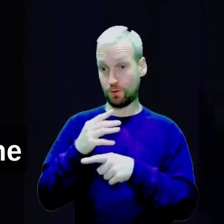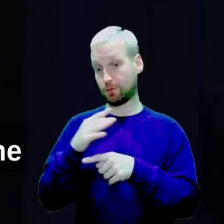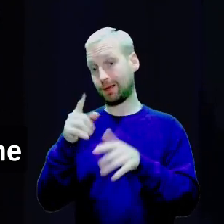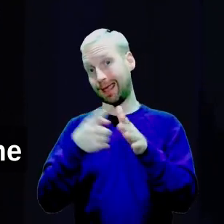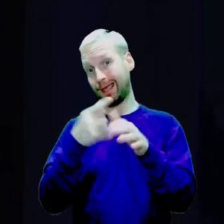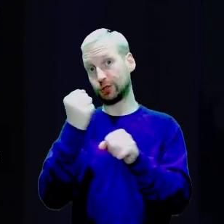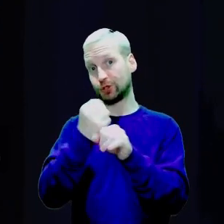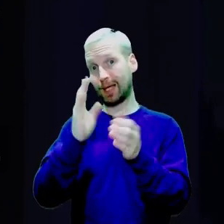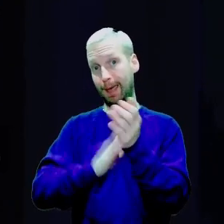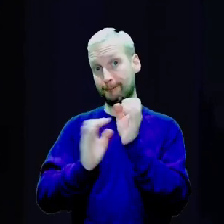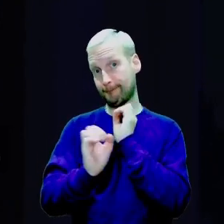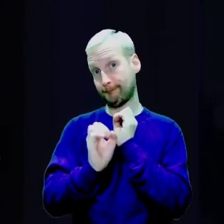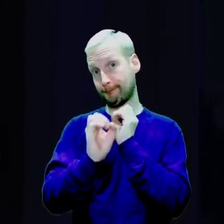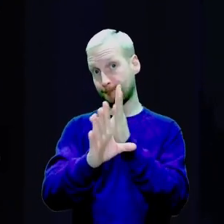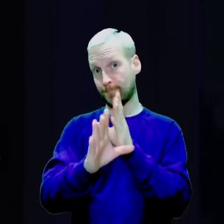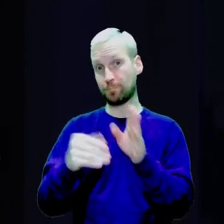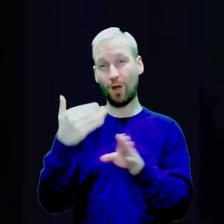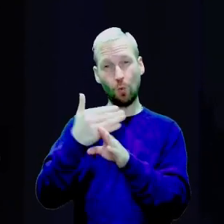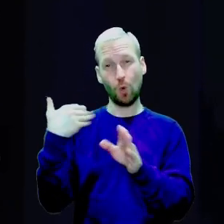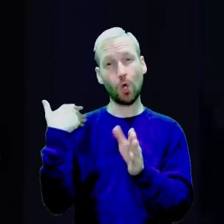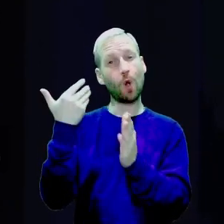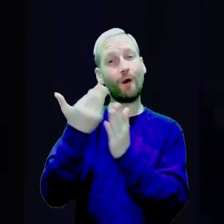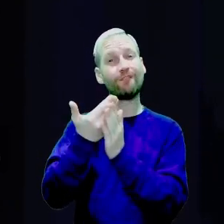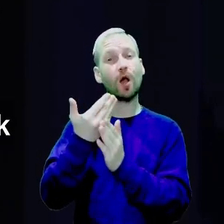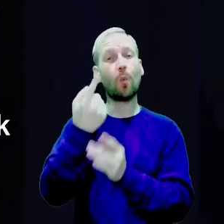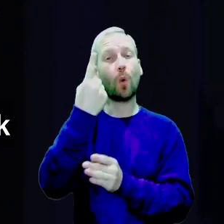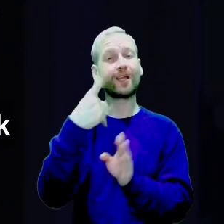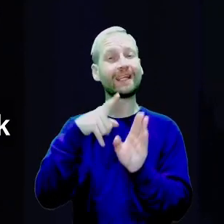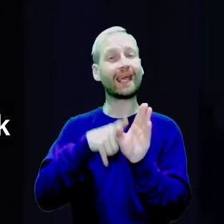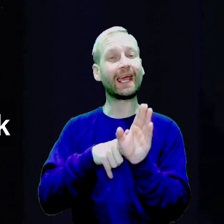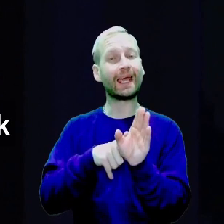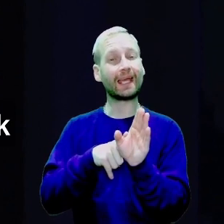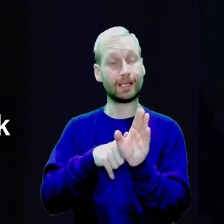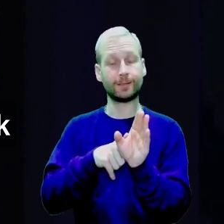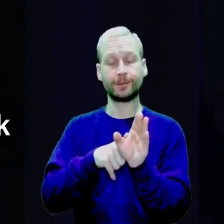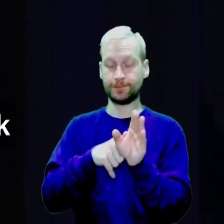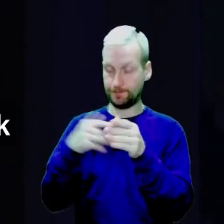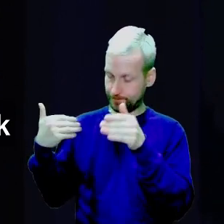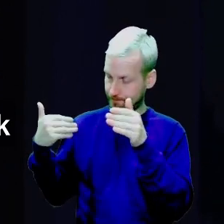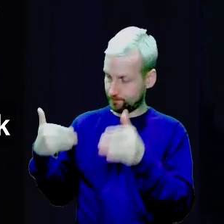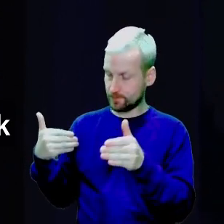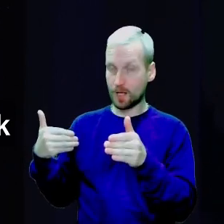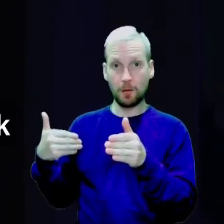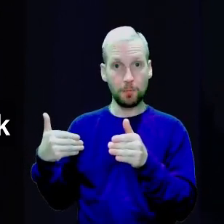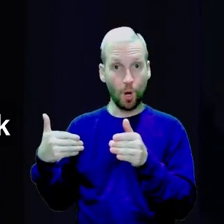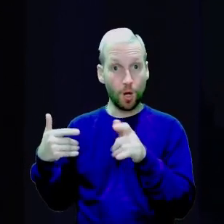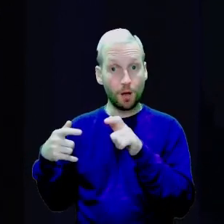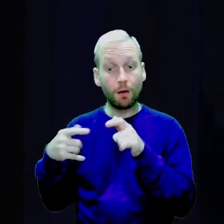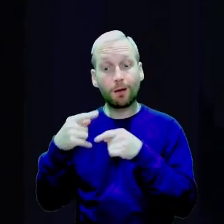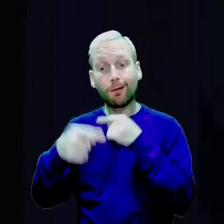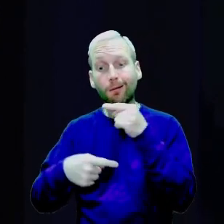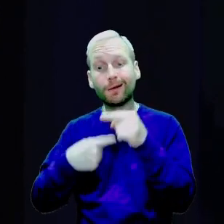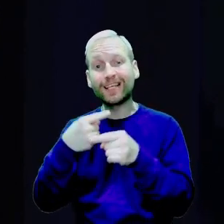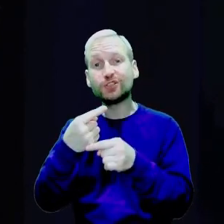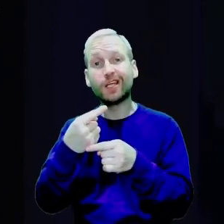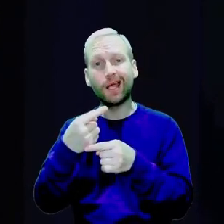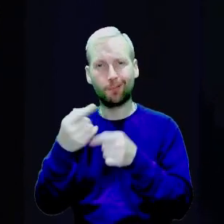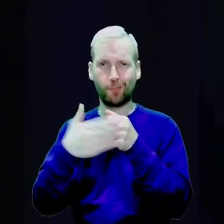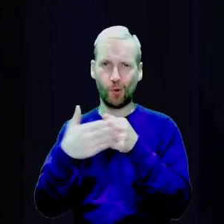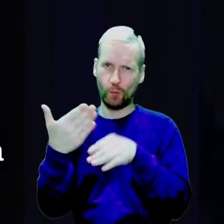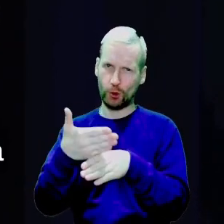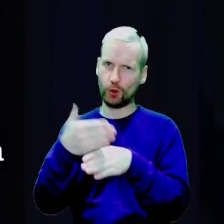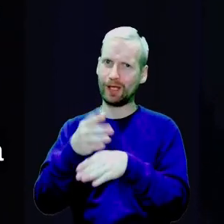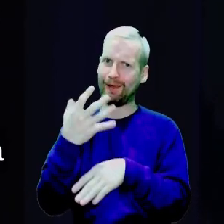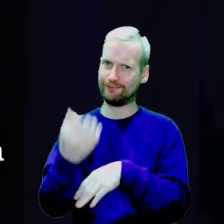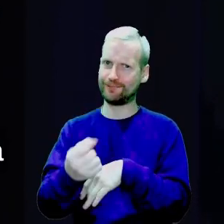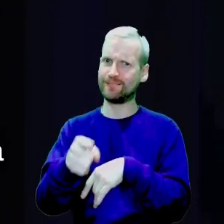which recaps the work we have done over the last financial year. Looking ahead, though, we have a lot more work planned. We're due to publish a report